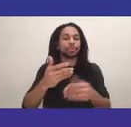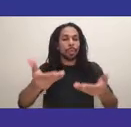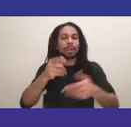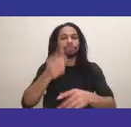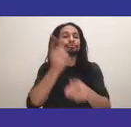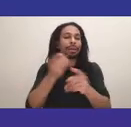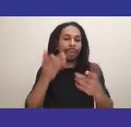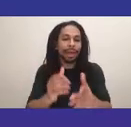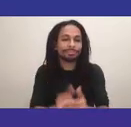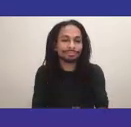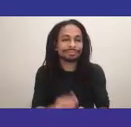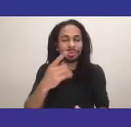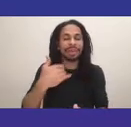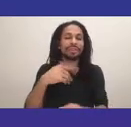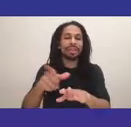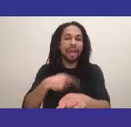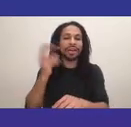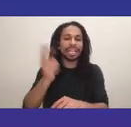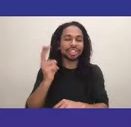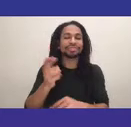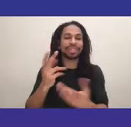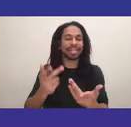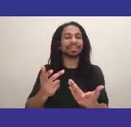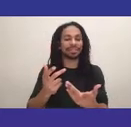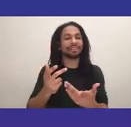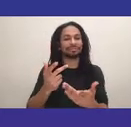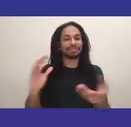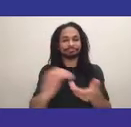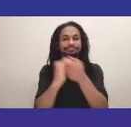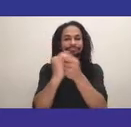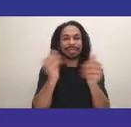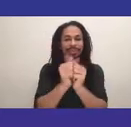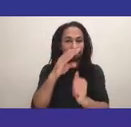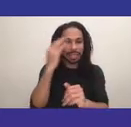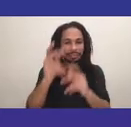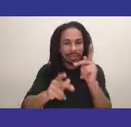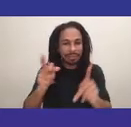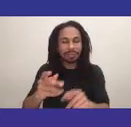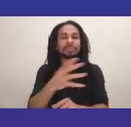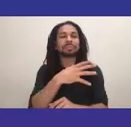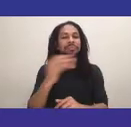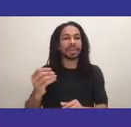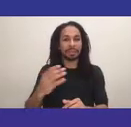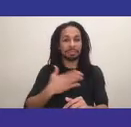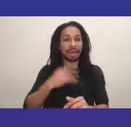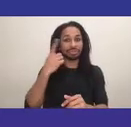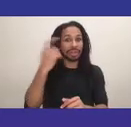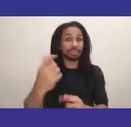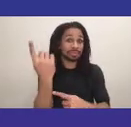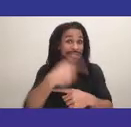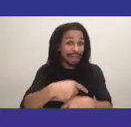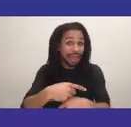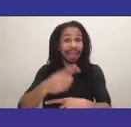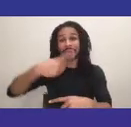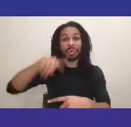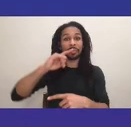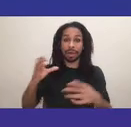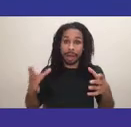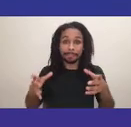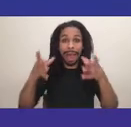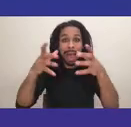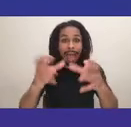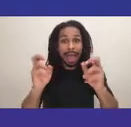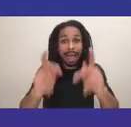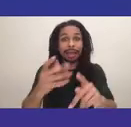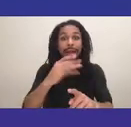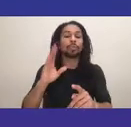long history of solidarity with Black people, and my dream is that one day we will return and we will be able to